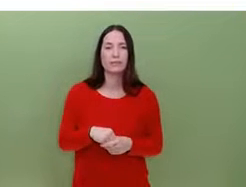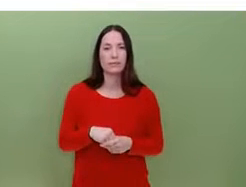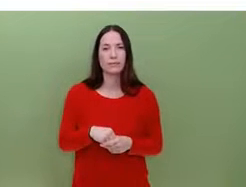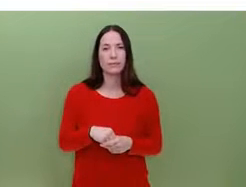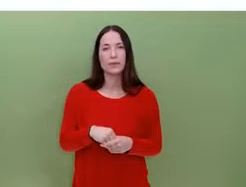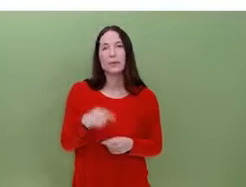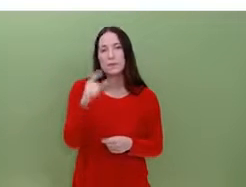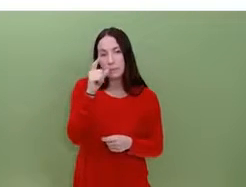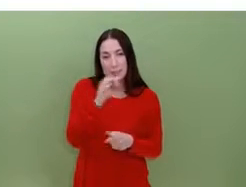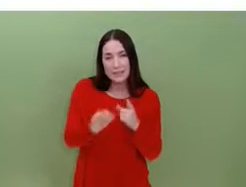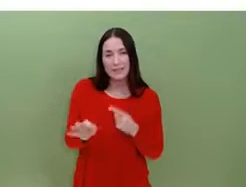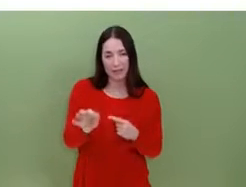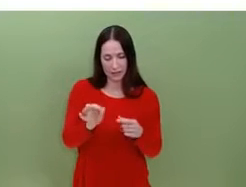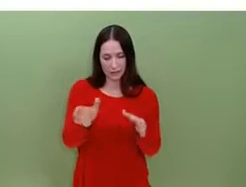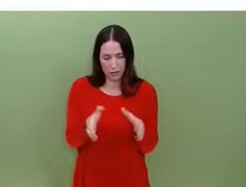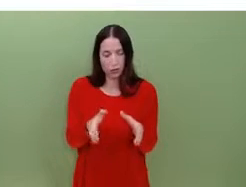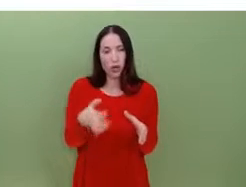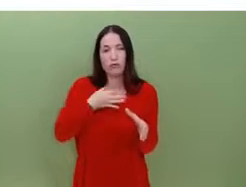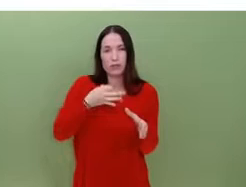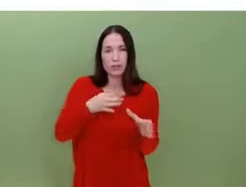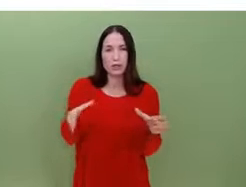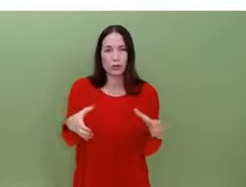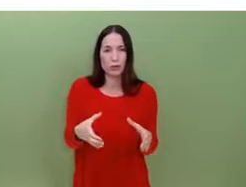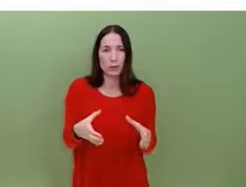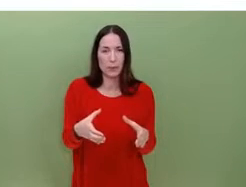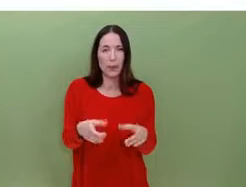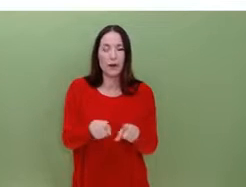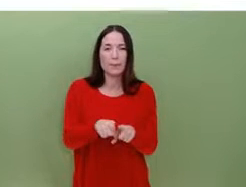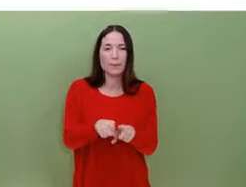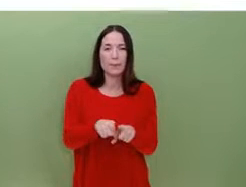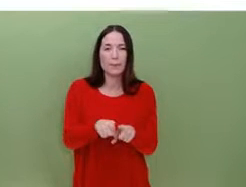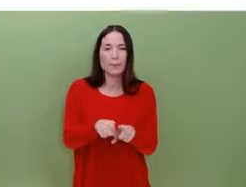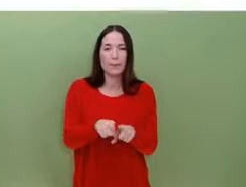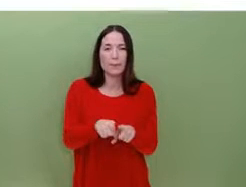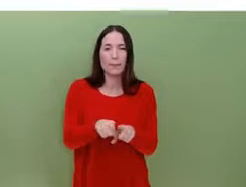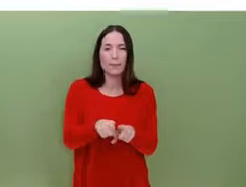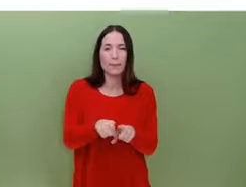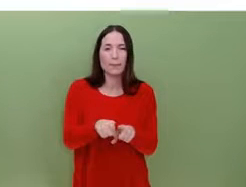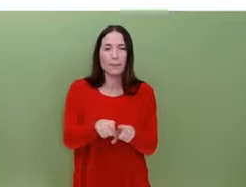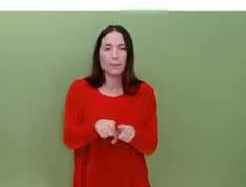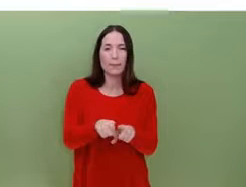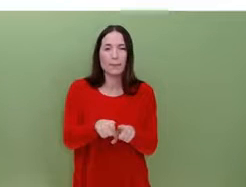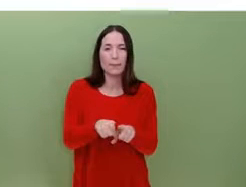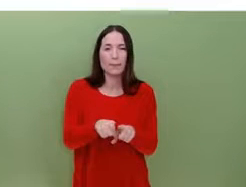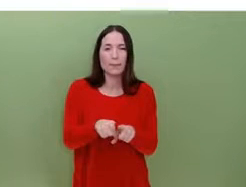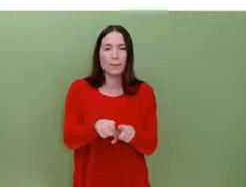group, and that there would be disproportionate additional impact on violence.